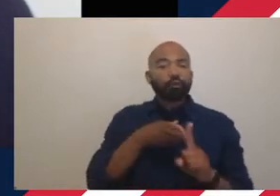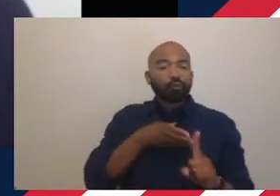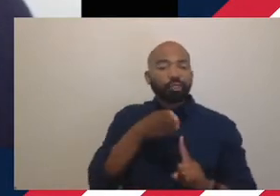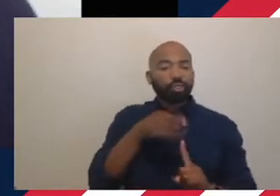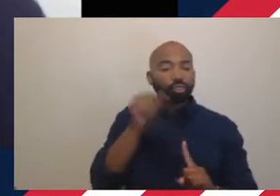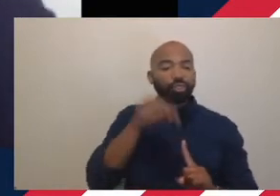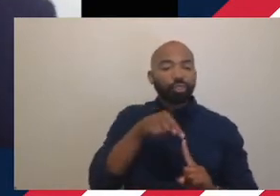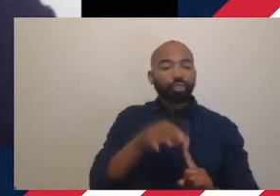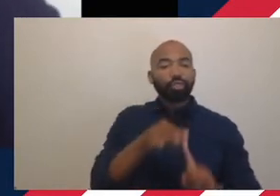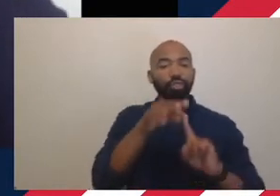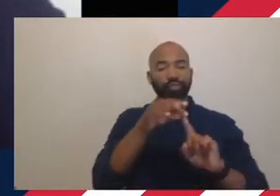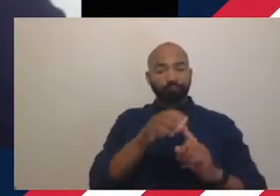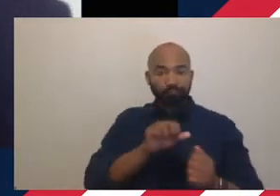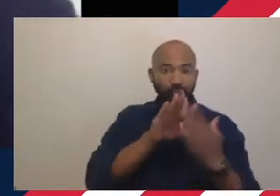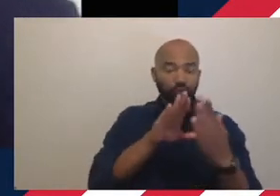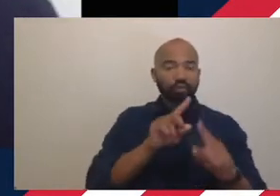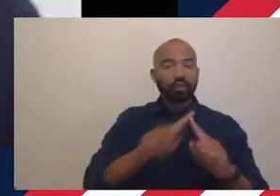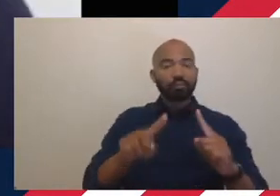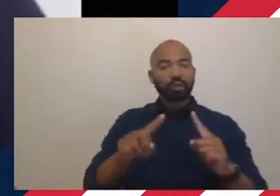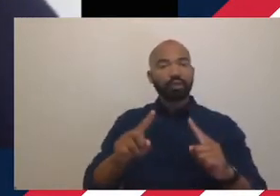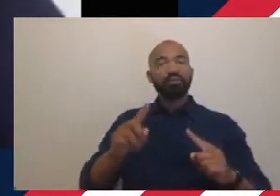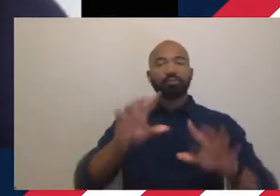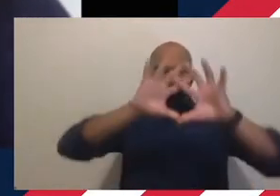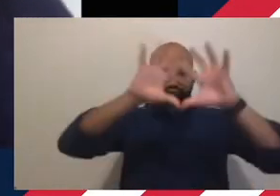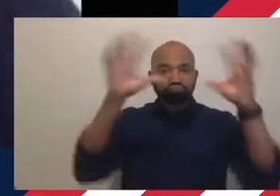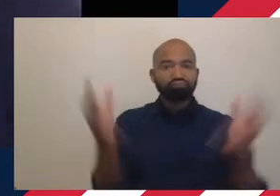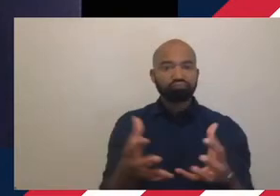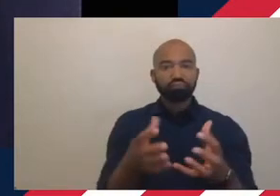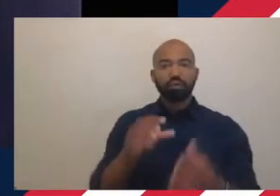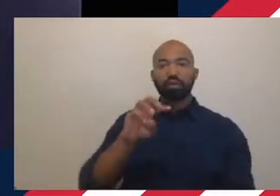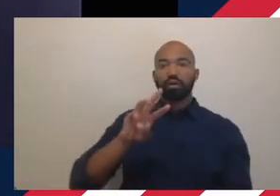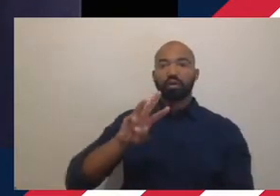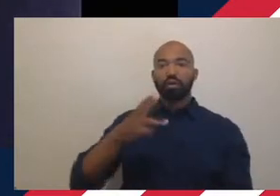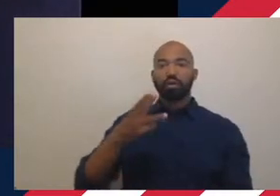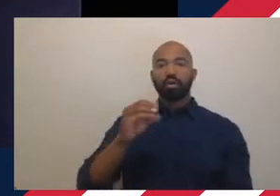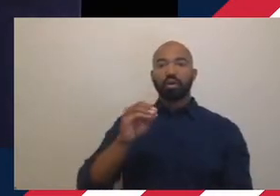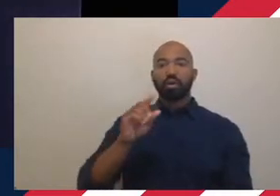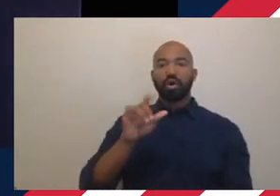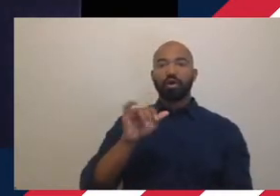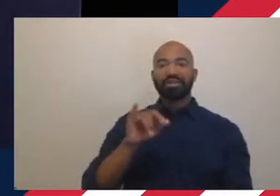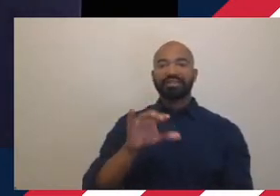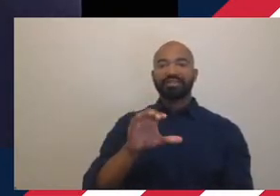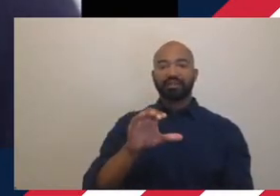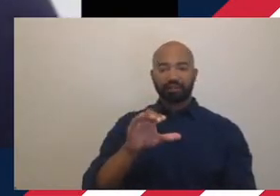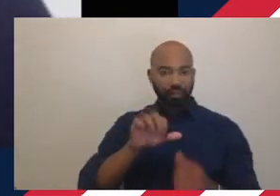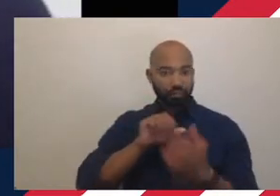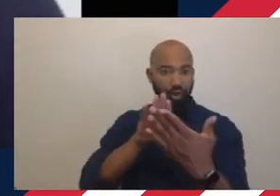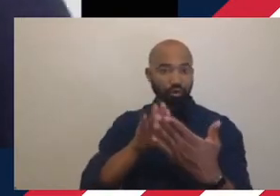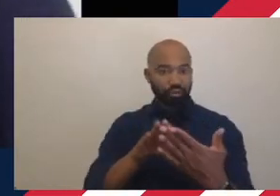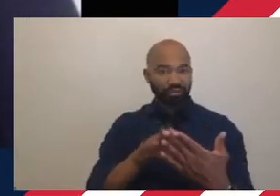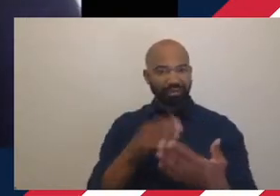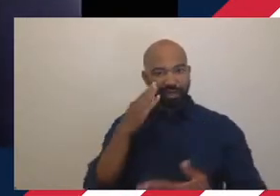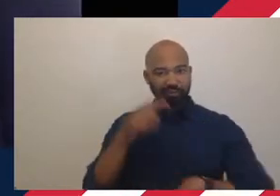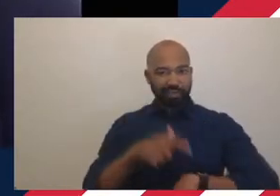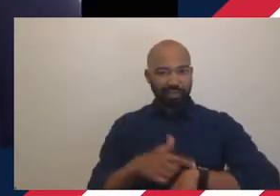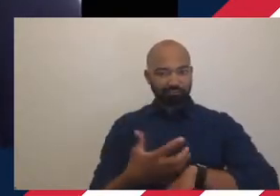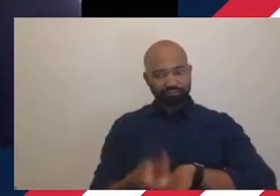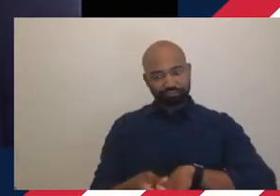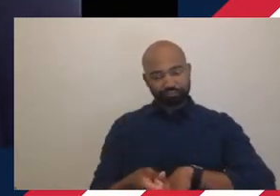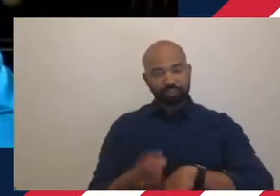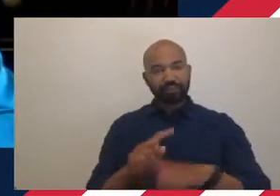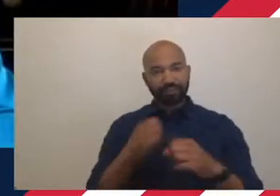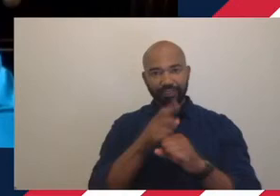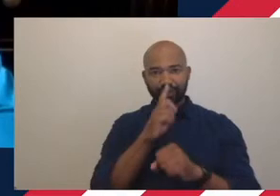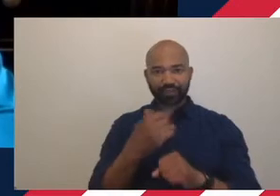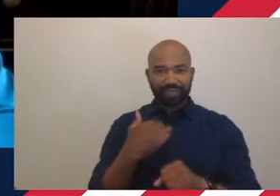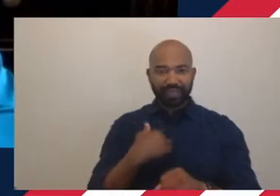pro-poor inclusionary economic policy. I know my time is up, so I wanted to make sure that I left time for your questions.